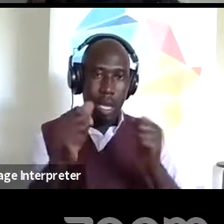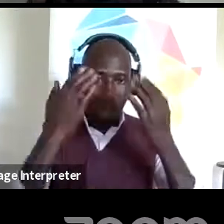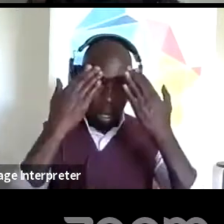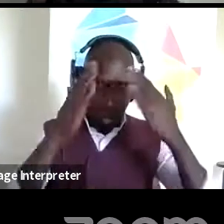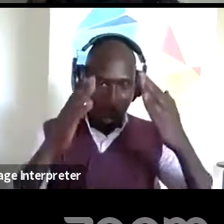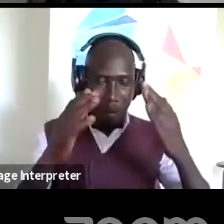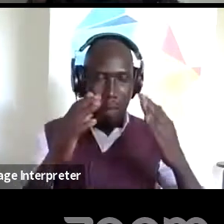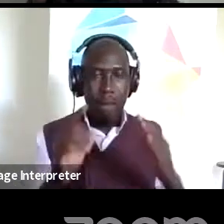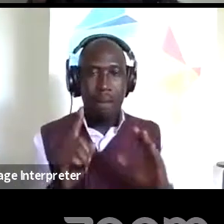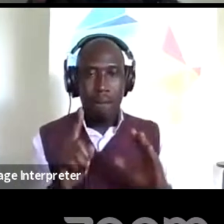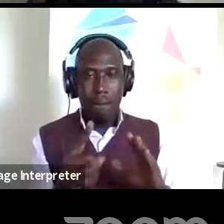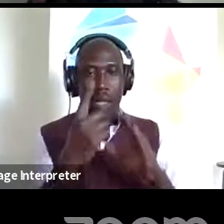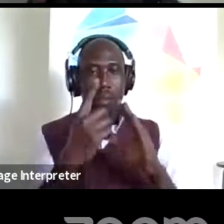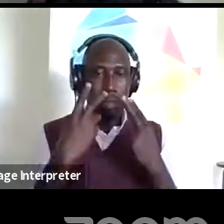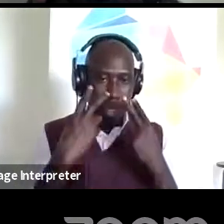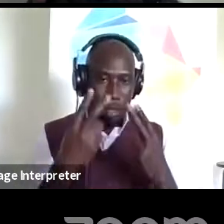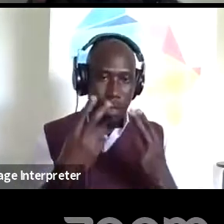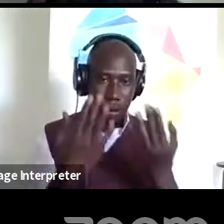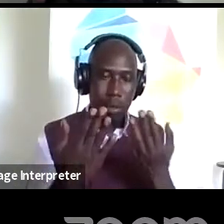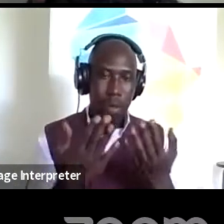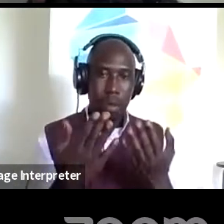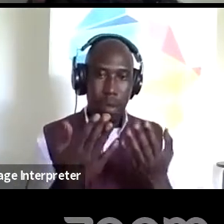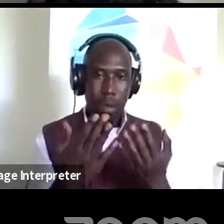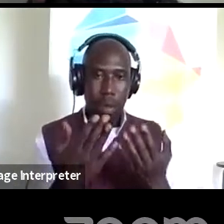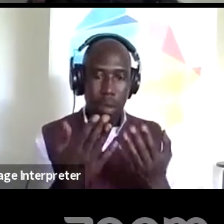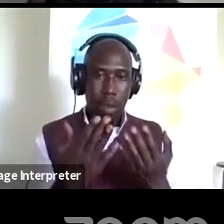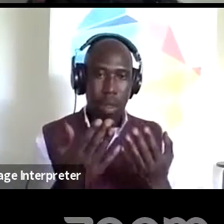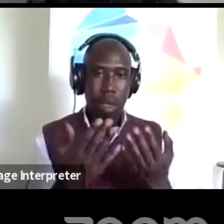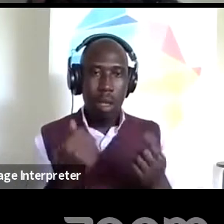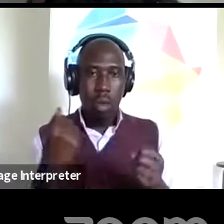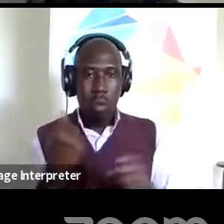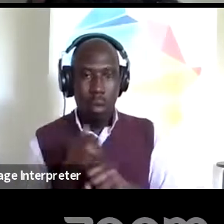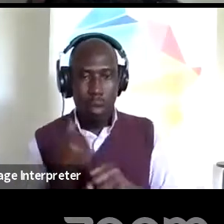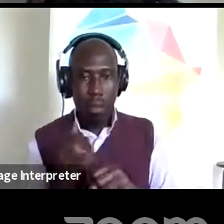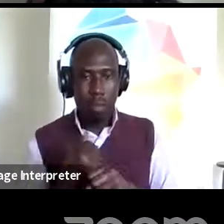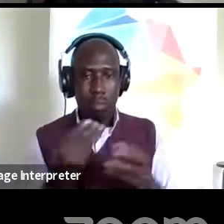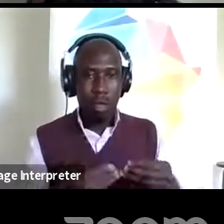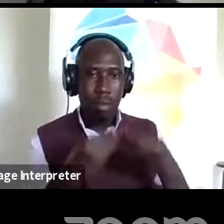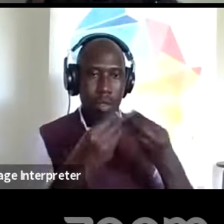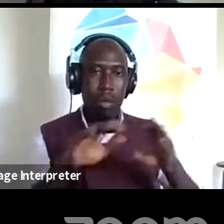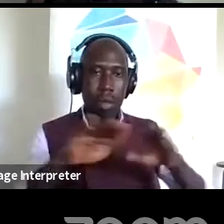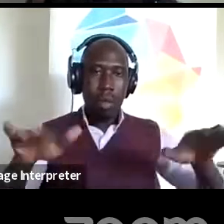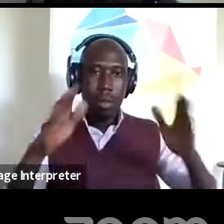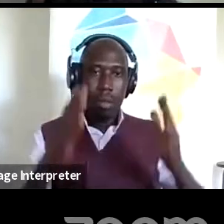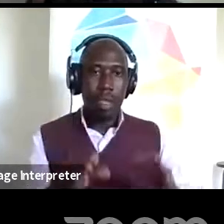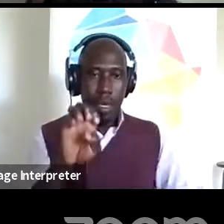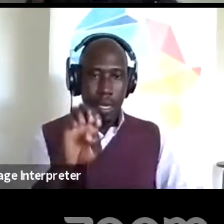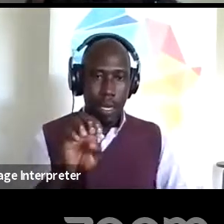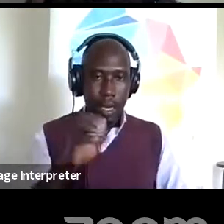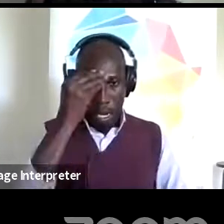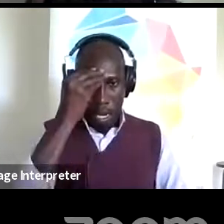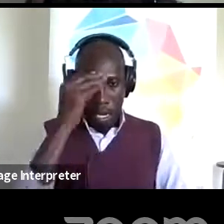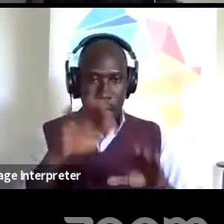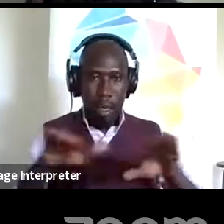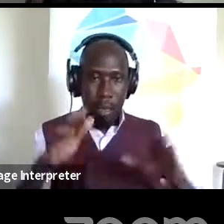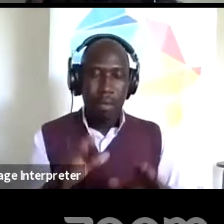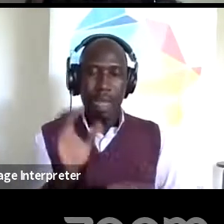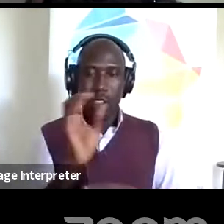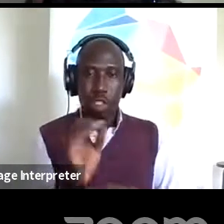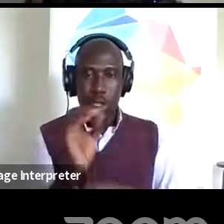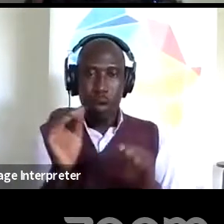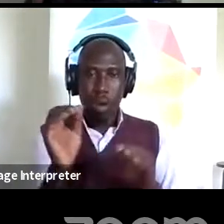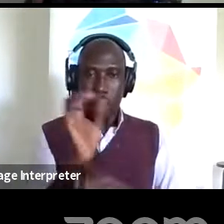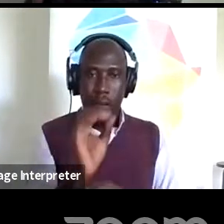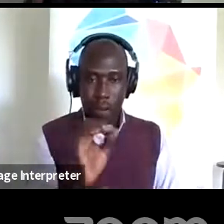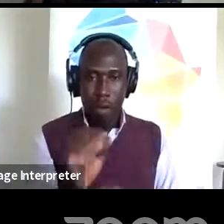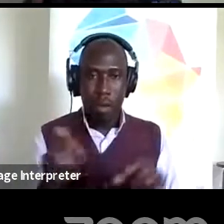Firstly, that we have seen mobile network operators, providing platforms, e-learning platforms at zero-rated rates, zero-rated